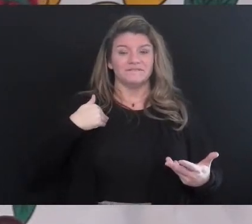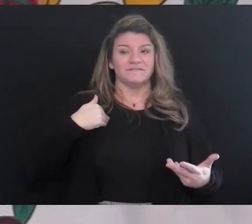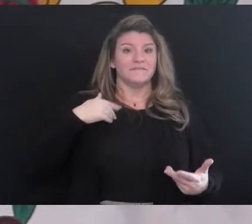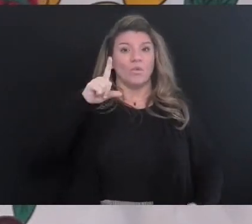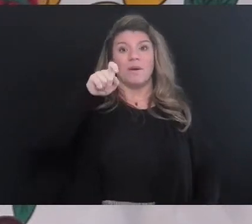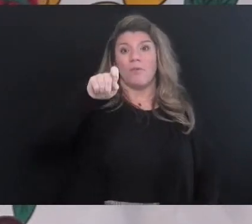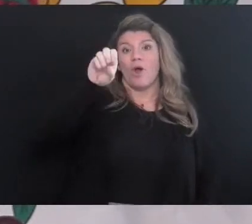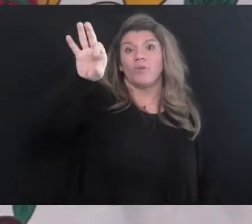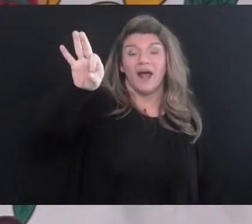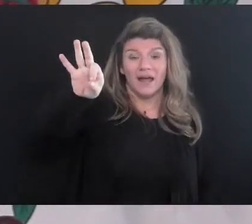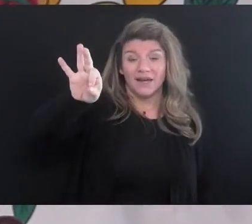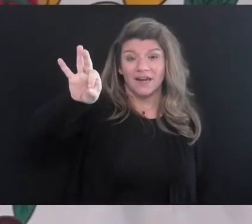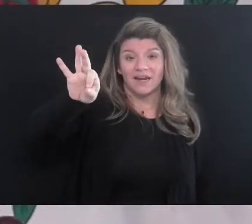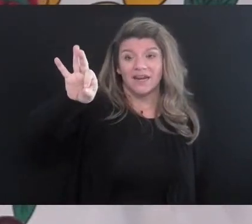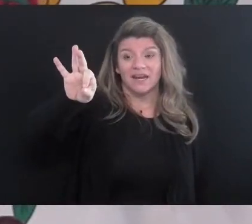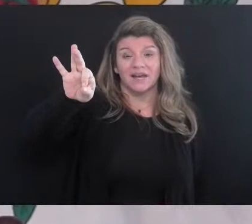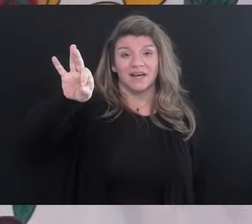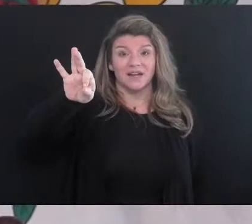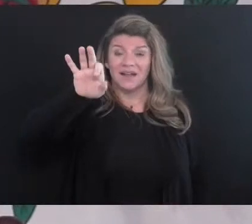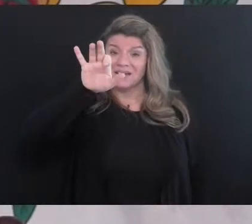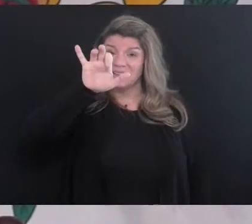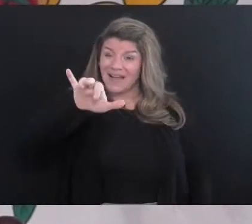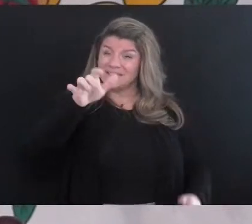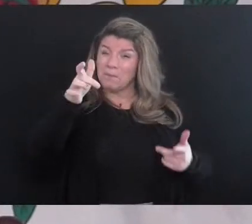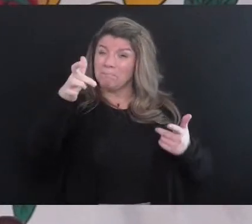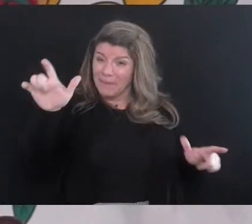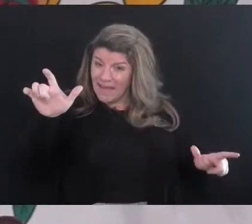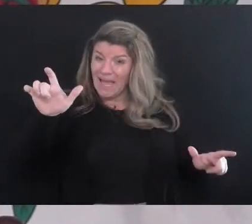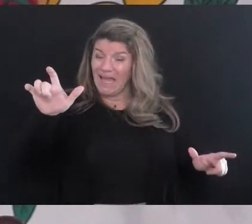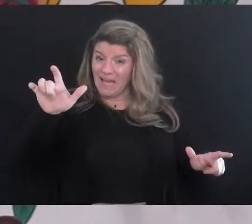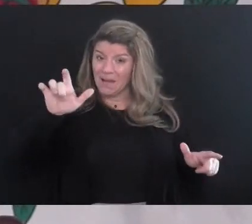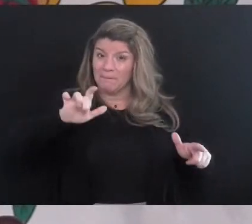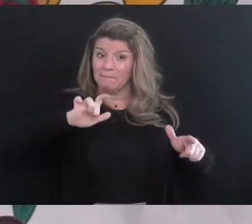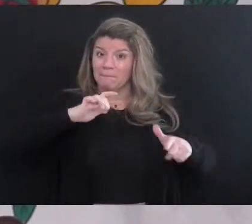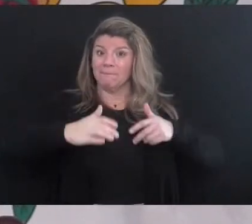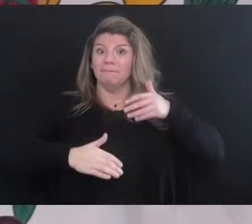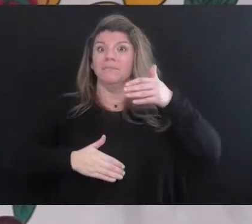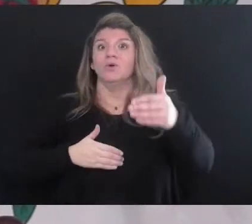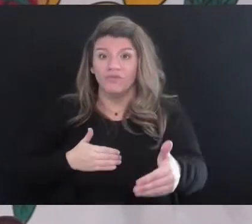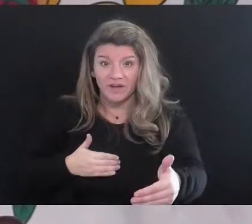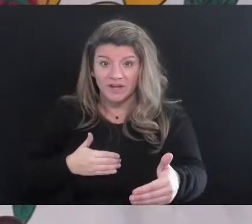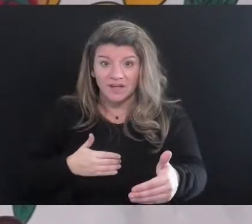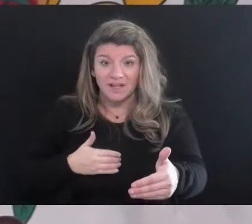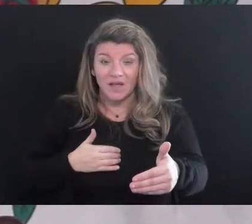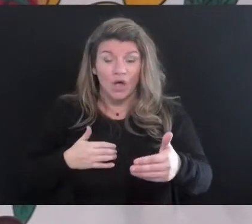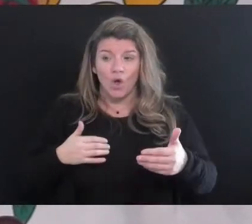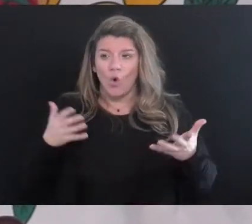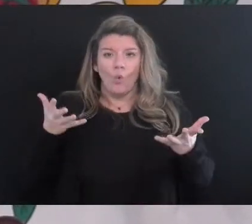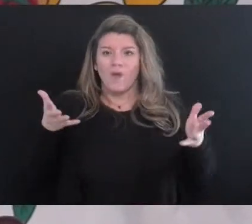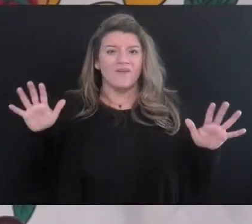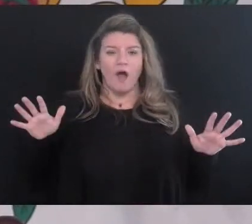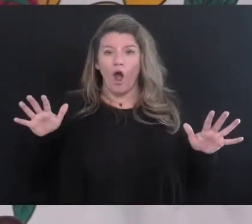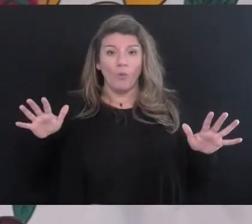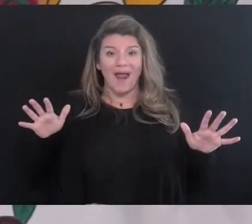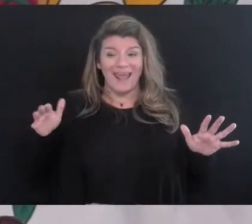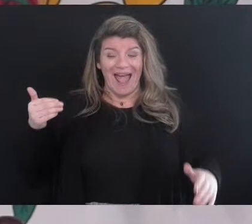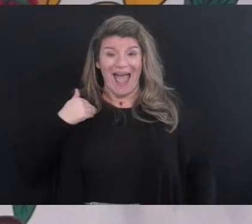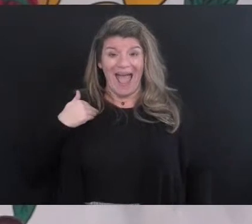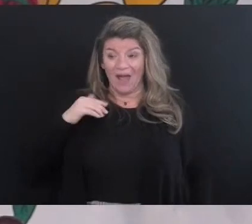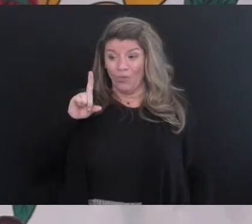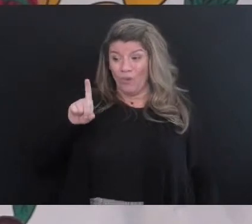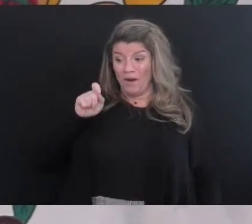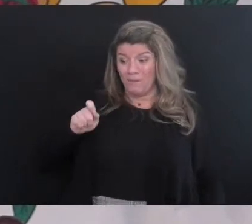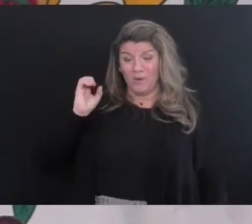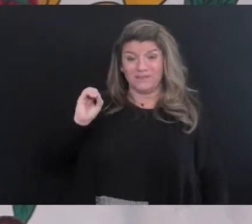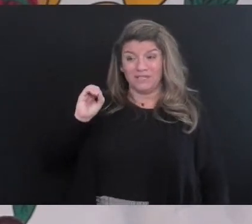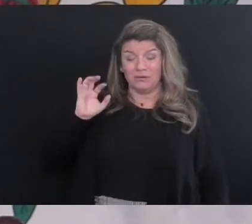1.09, it's a big move. We have gone all the way from 1.0